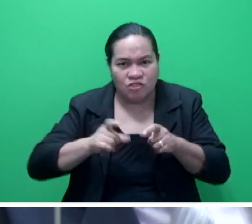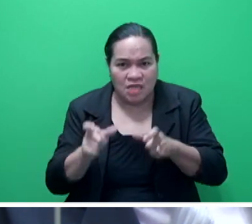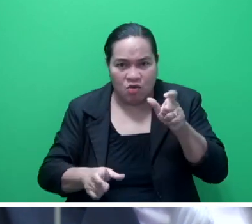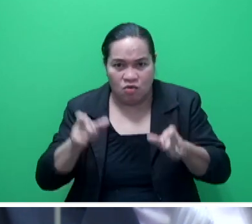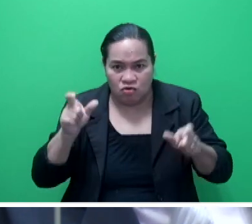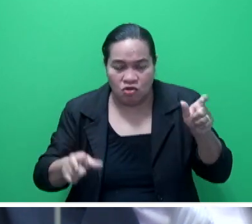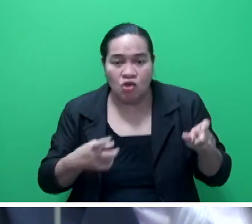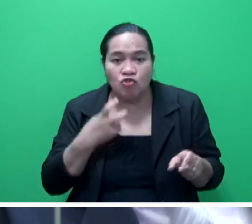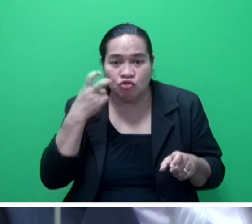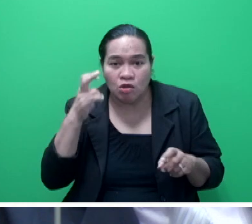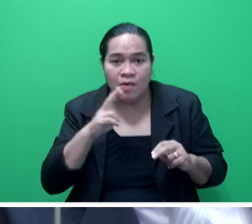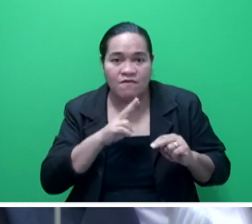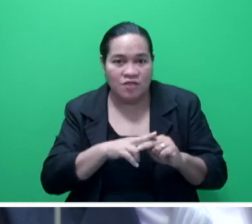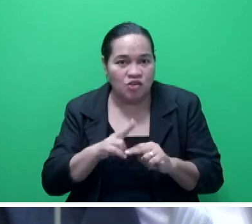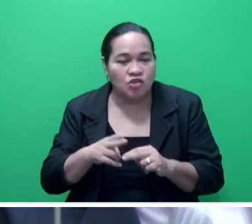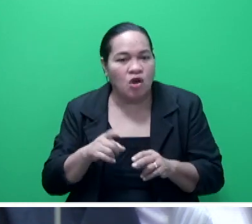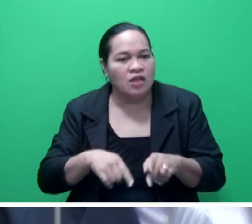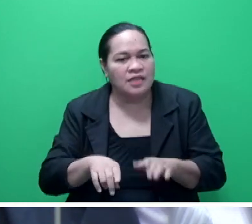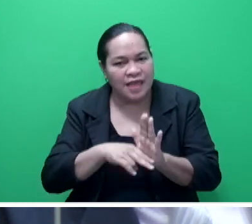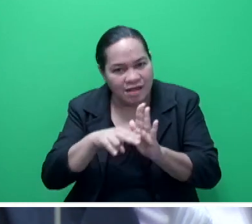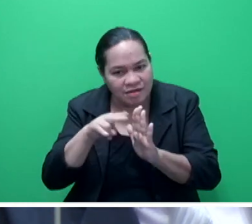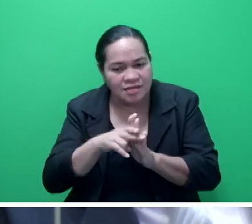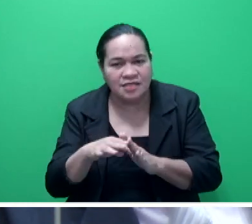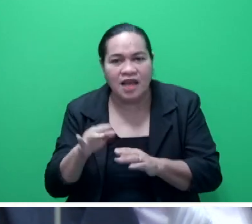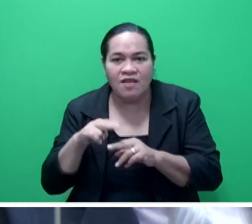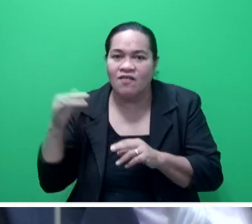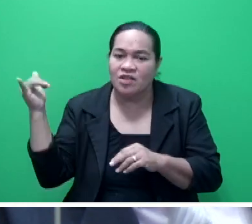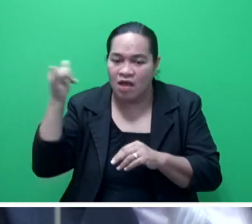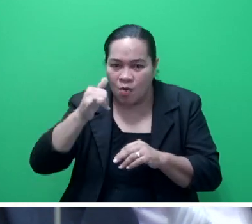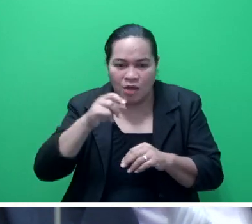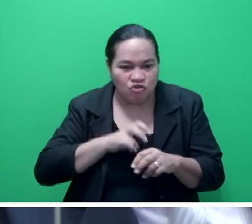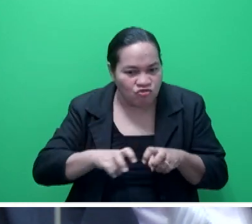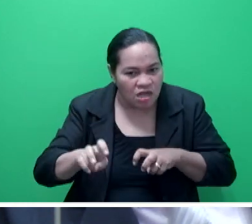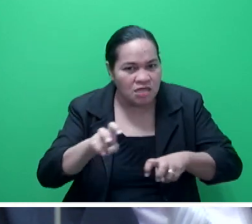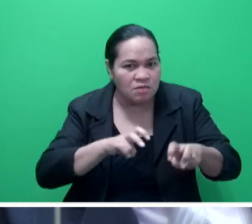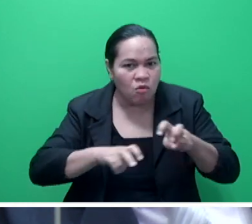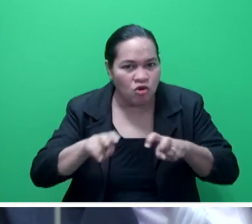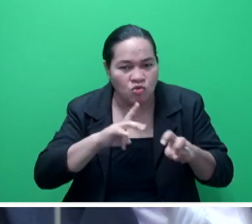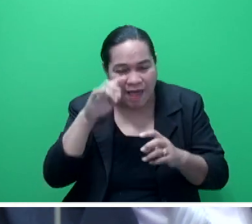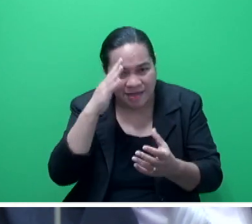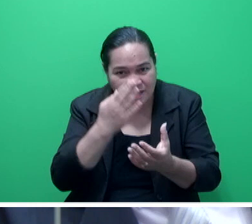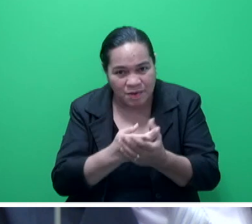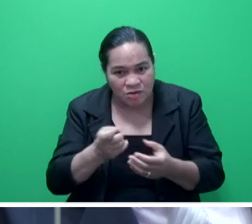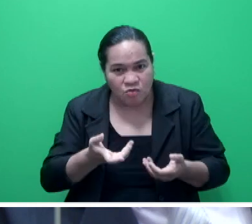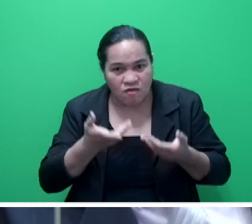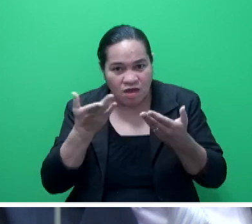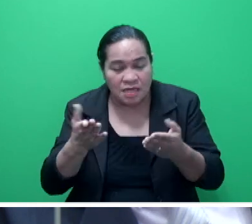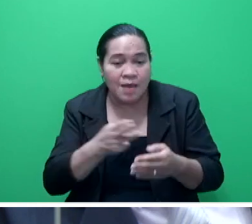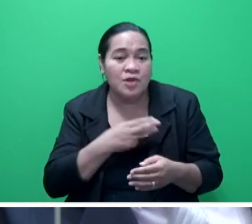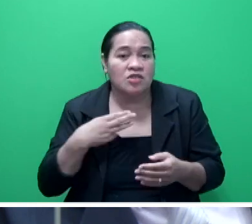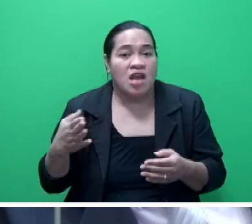Tourism Fiji, the hoteliers, the national airline, the transport or experience providers, the Ministry of Health and all our